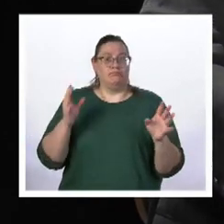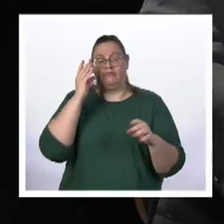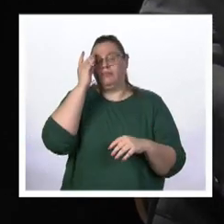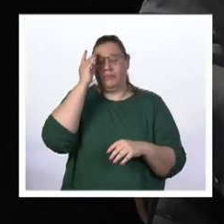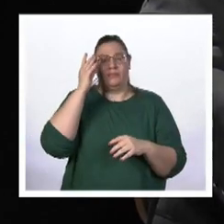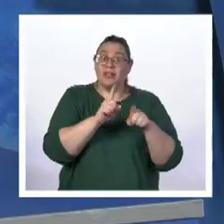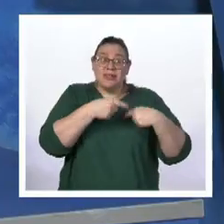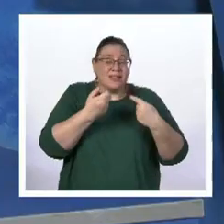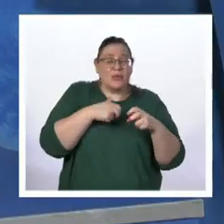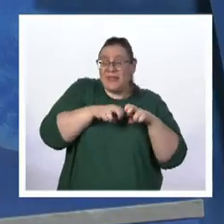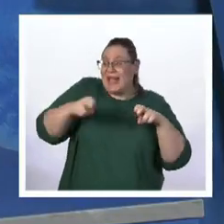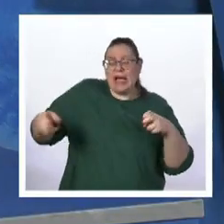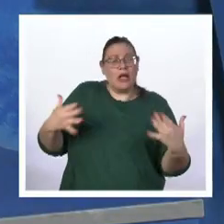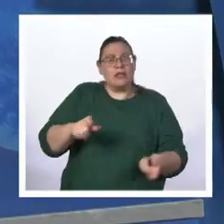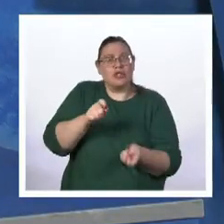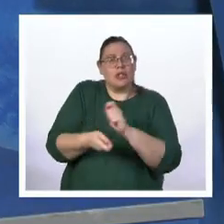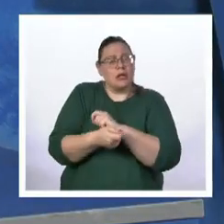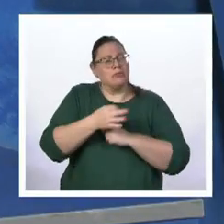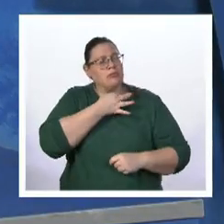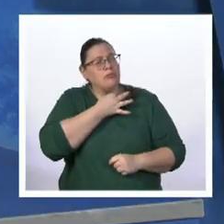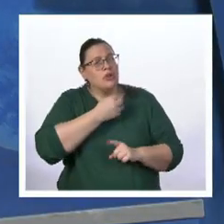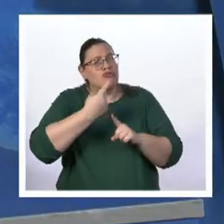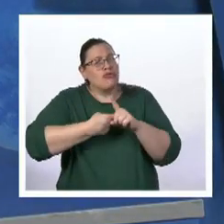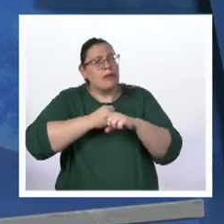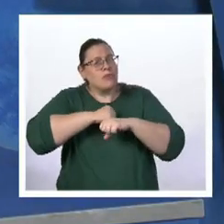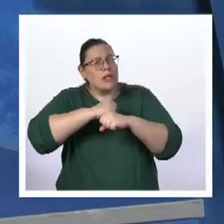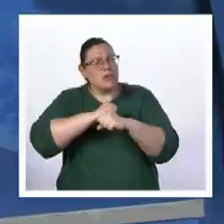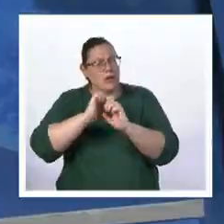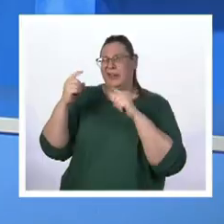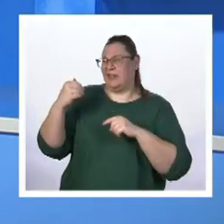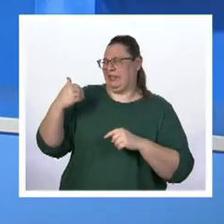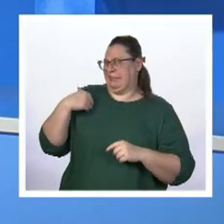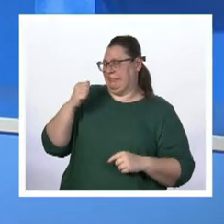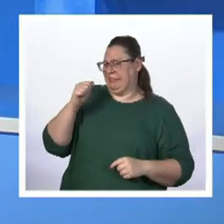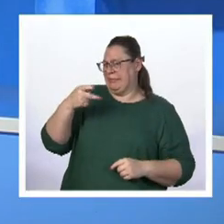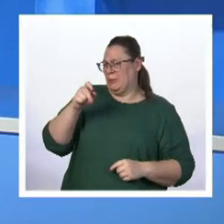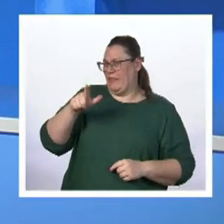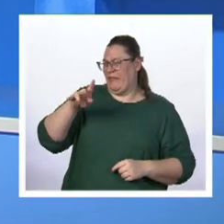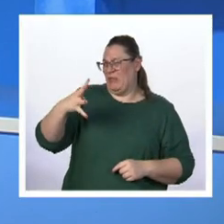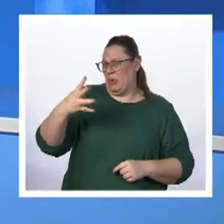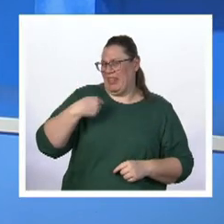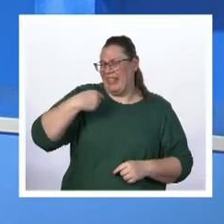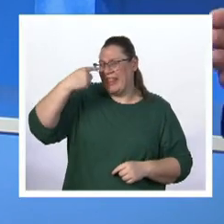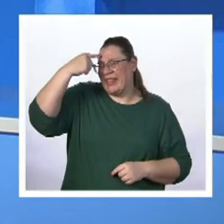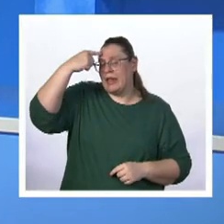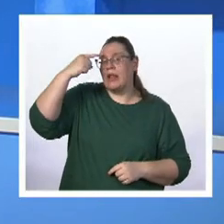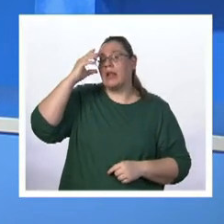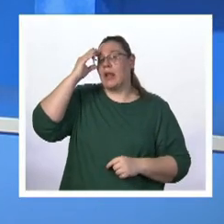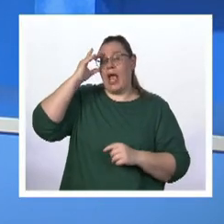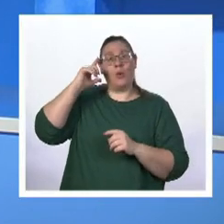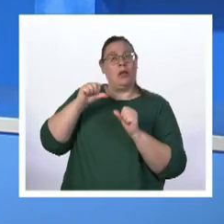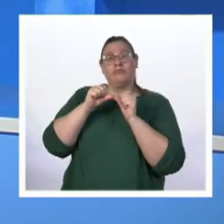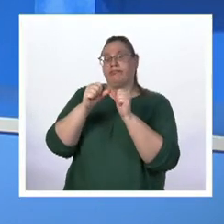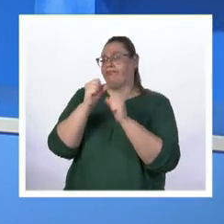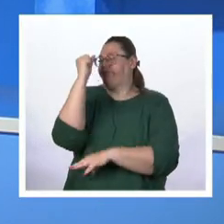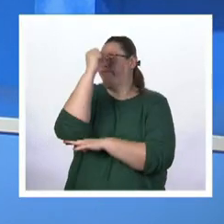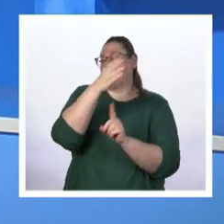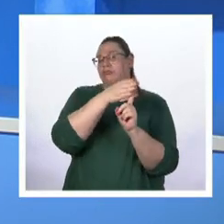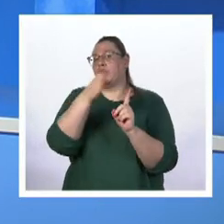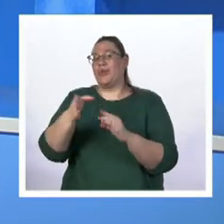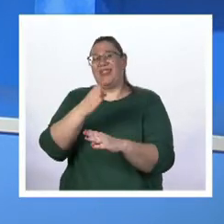no evictions that are allowed. How long are these rental protections in place, Councilman? It will be in effect through the end of the mayor's